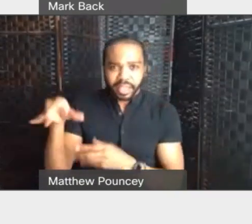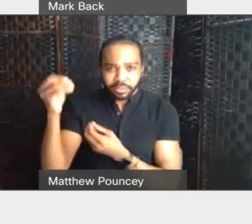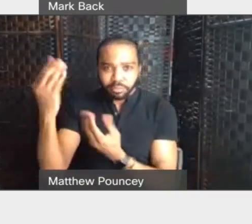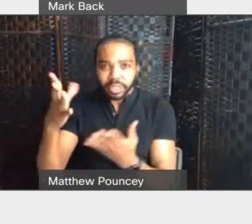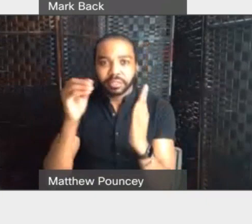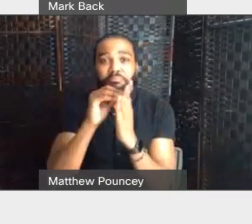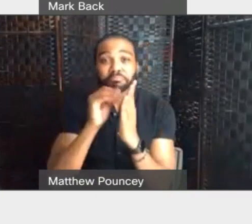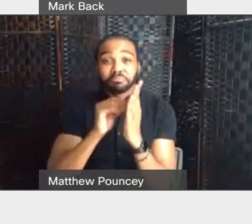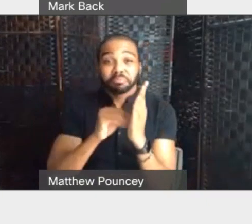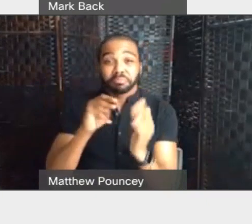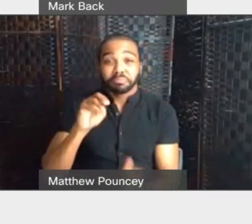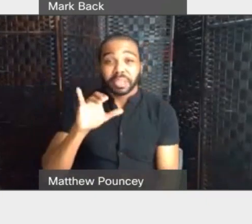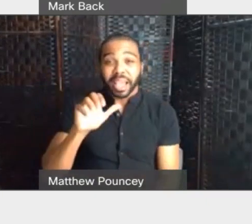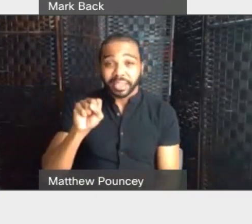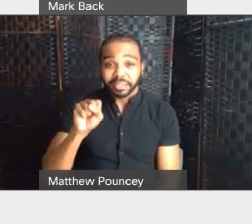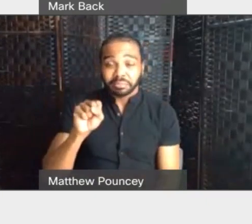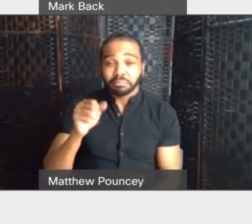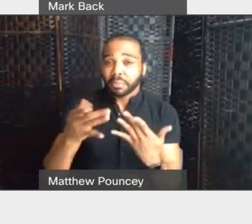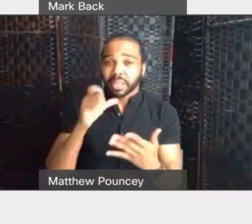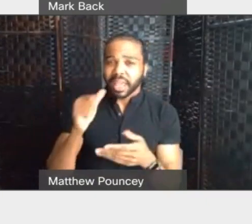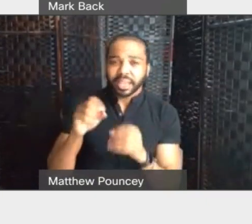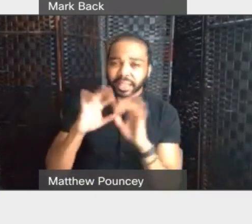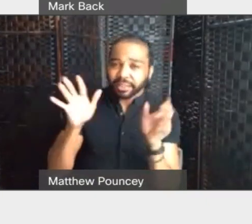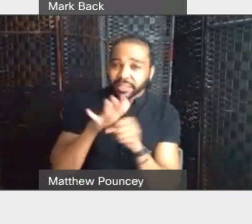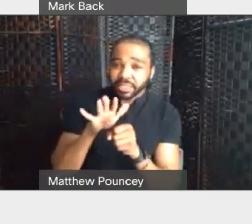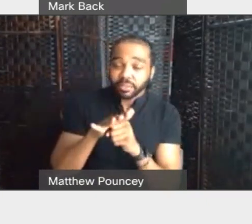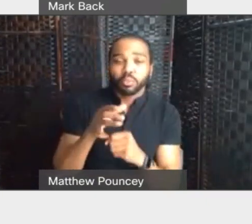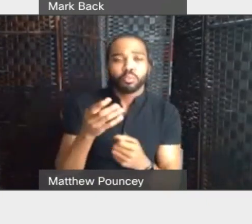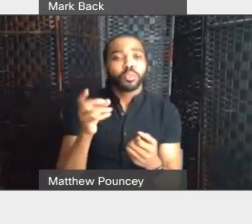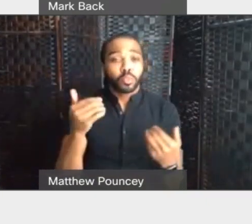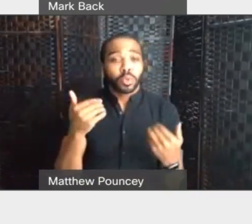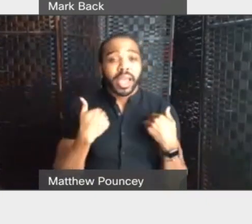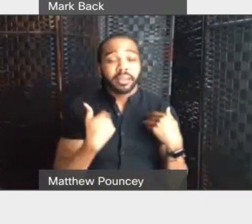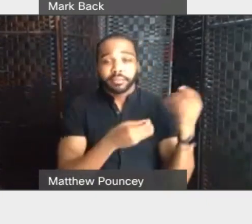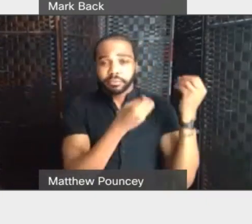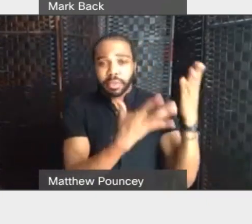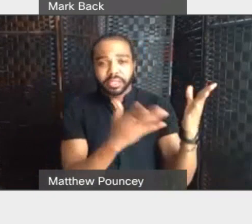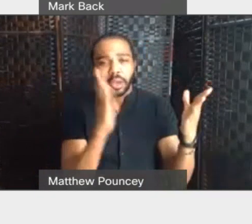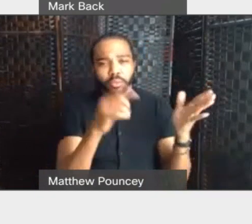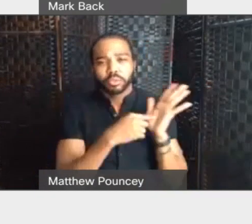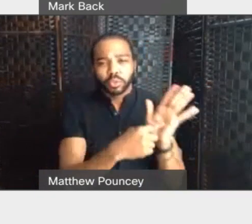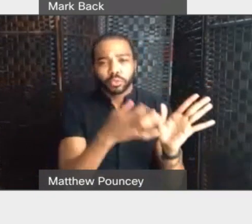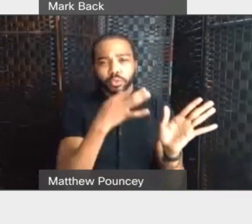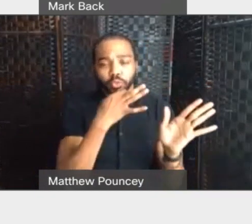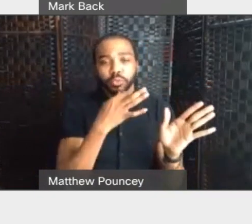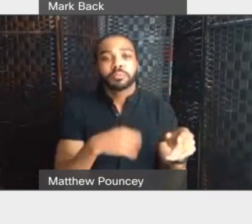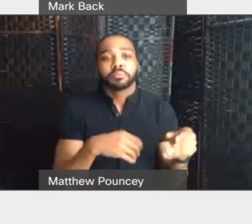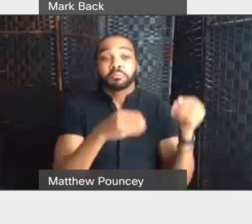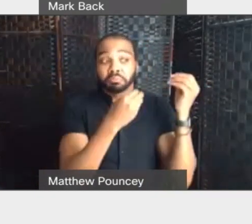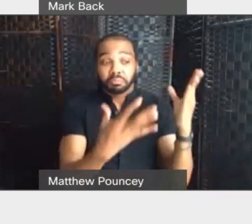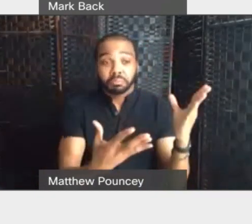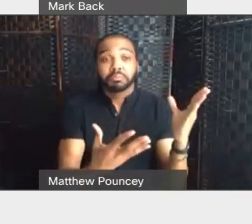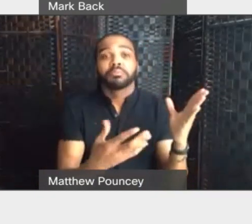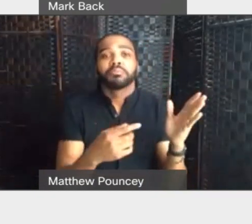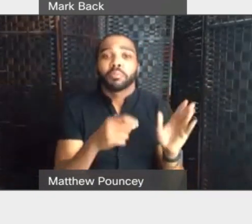entered. We do have, which I will share with you in just a moment, data confirming people who have